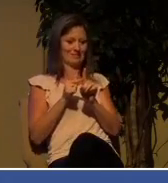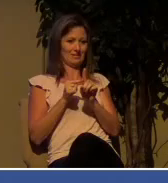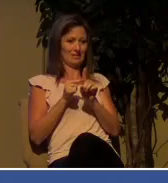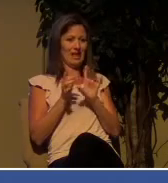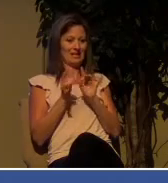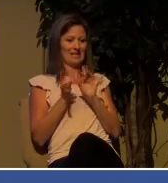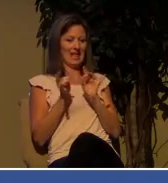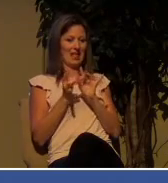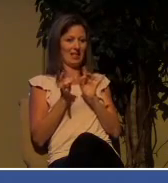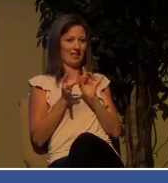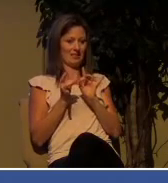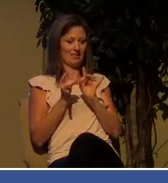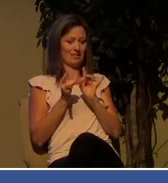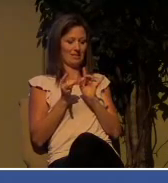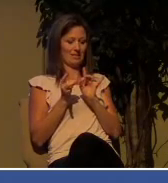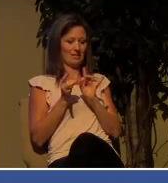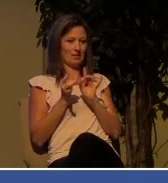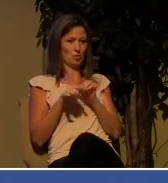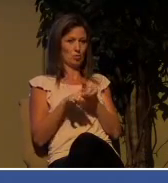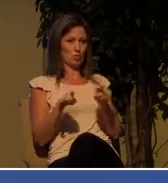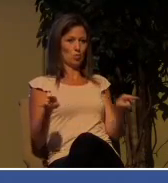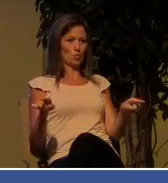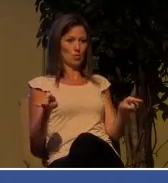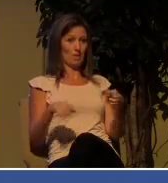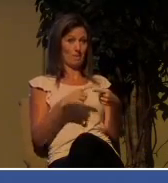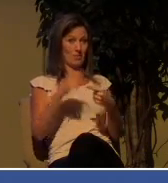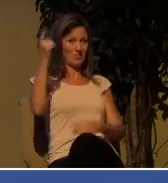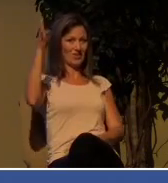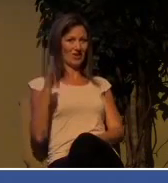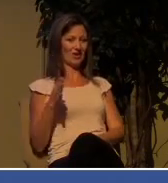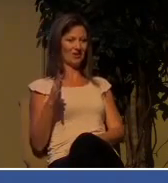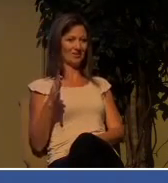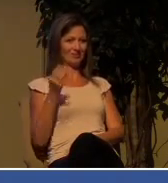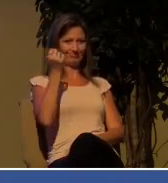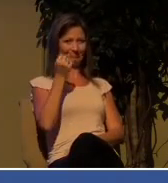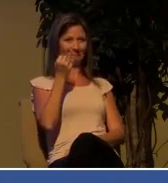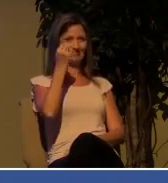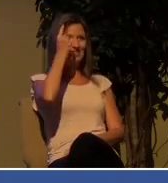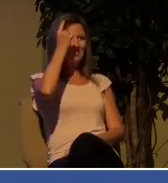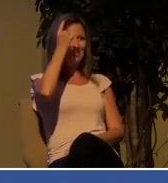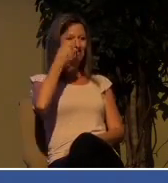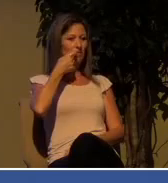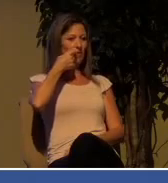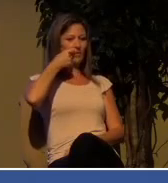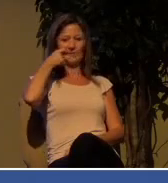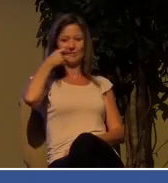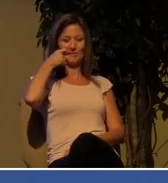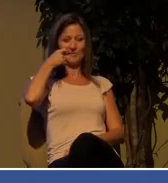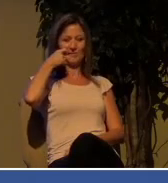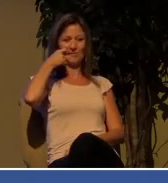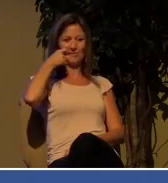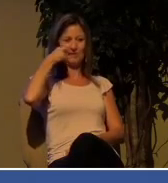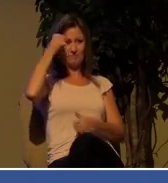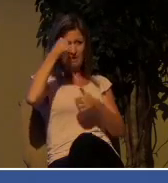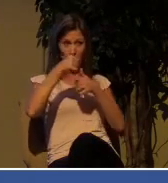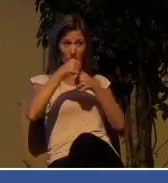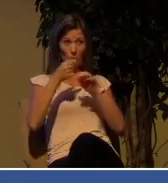And I think that's the experience of most of us, because you see, at one time, we were all fish.